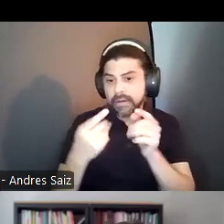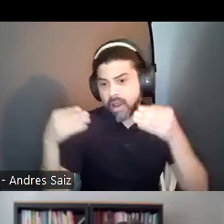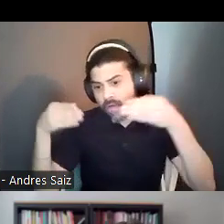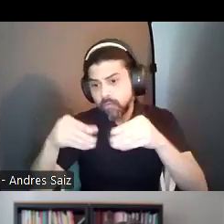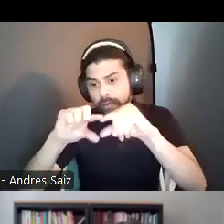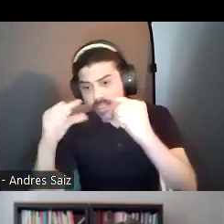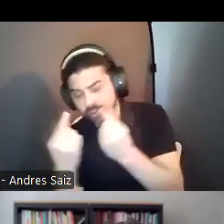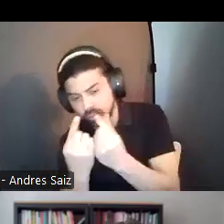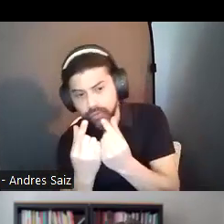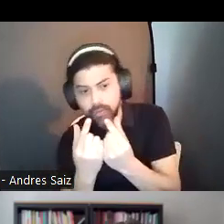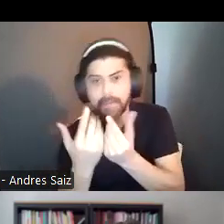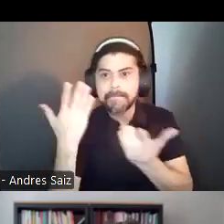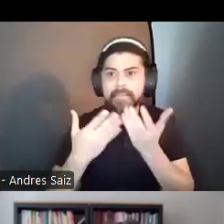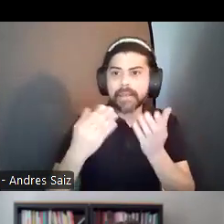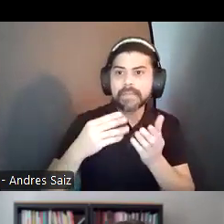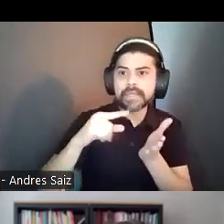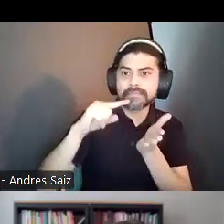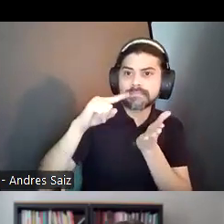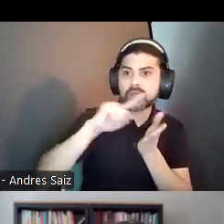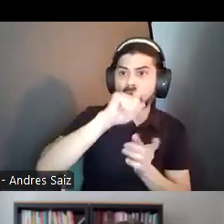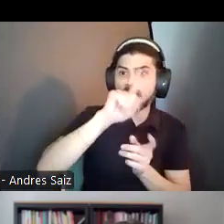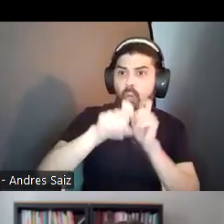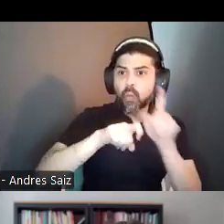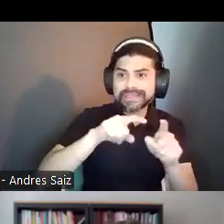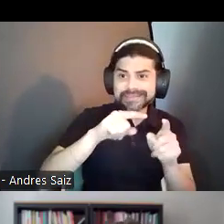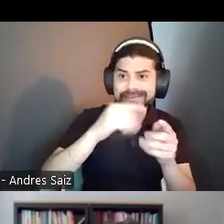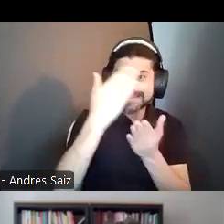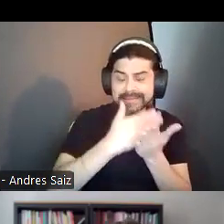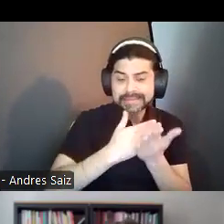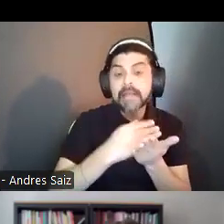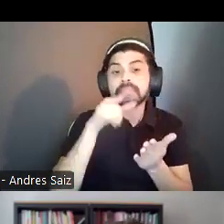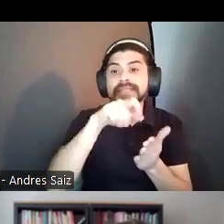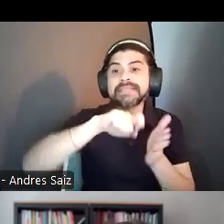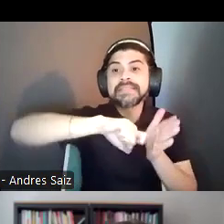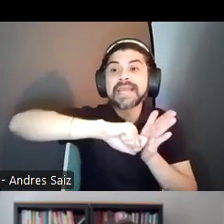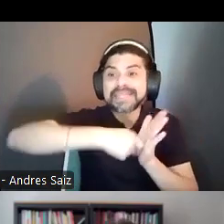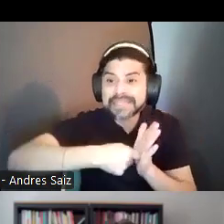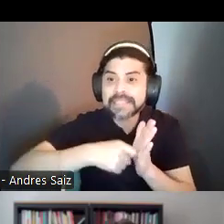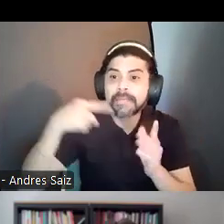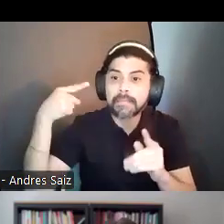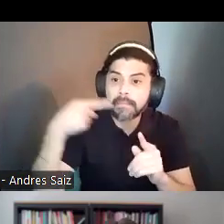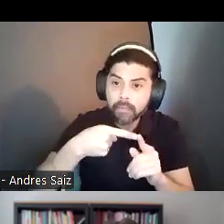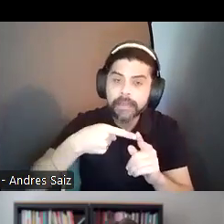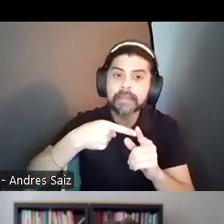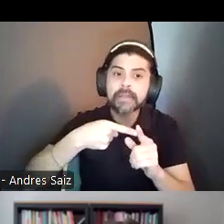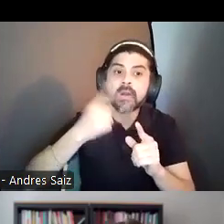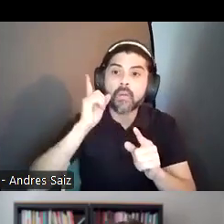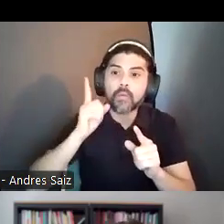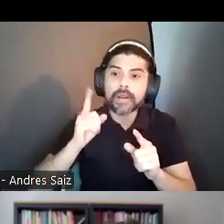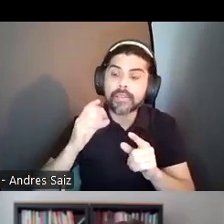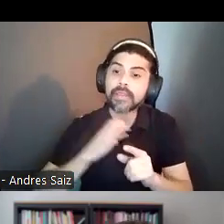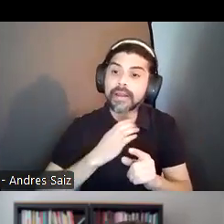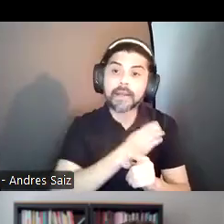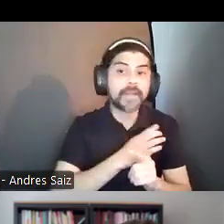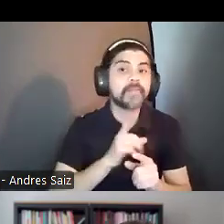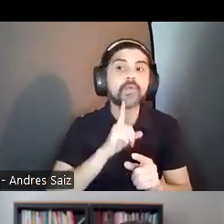most appropriate for the stakeholders. This is also a key point in the project where the impact committee will be really instrumental,